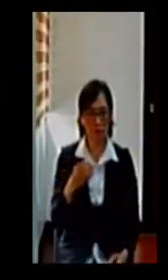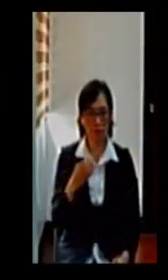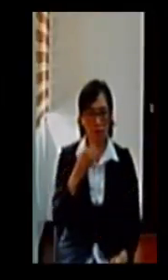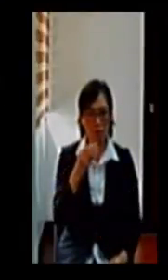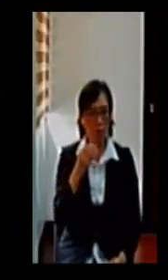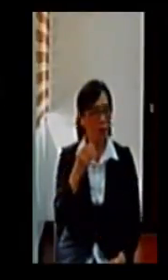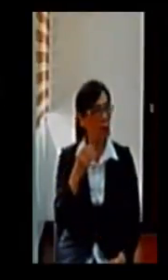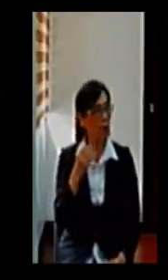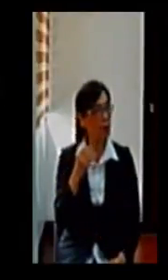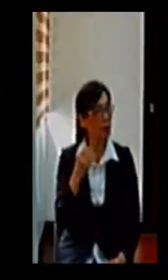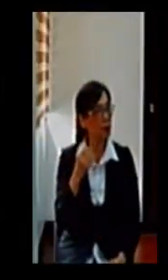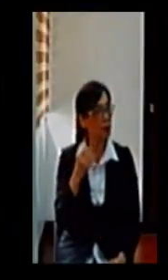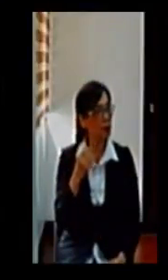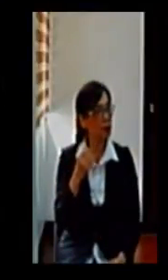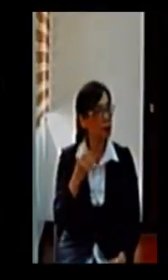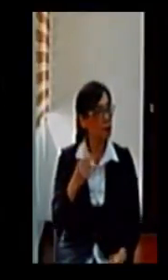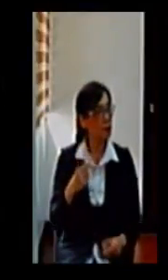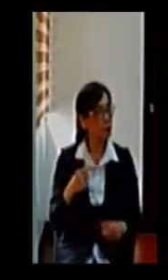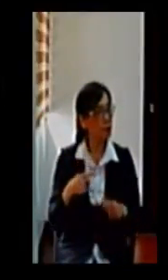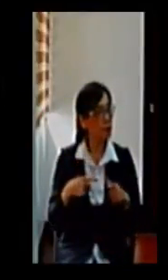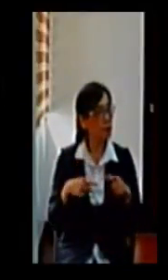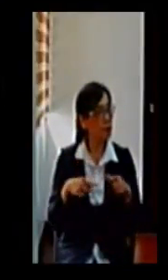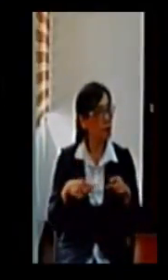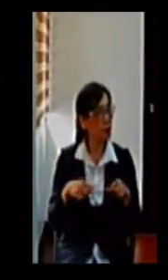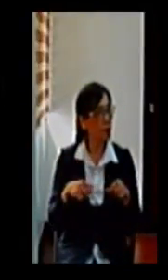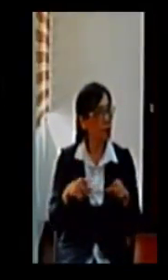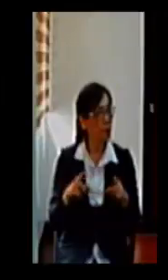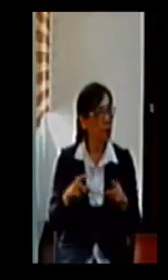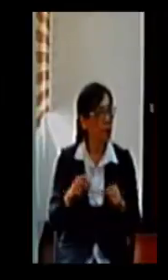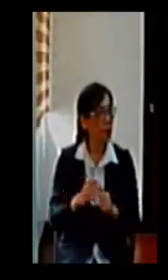fact, let me step back a bit.